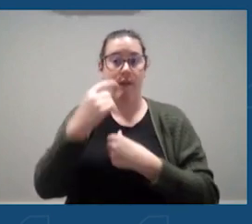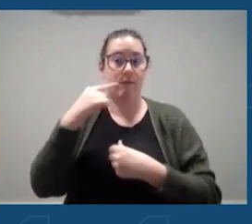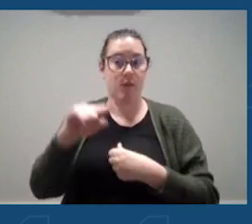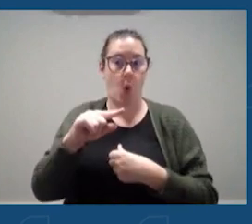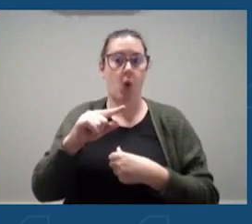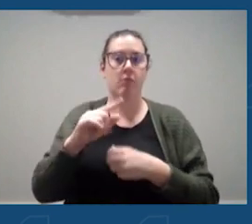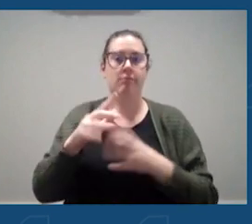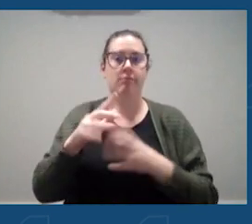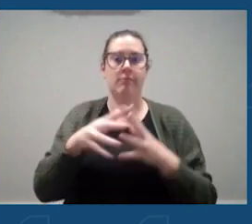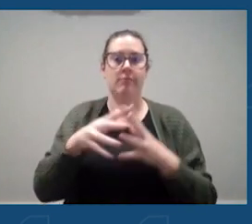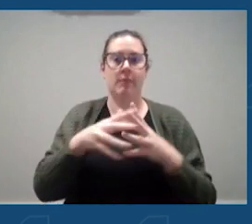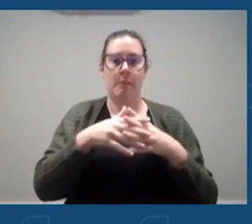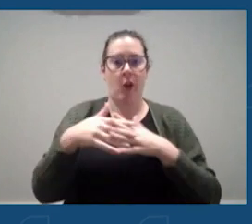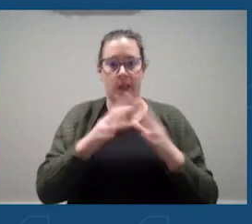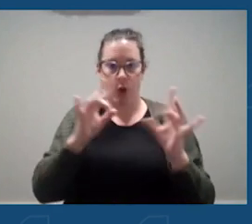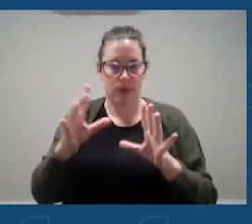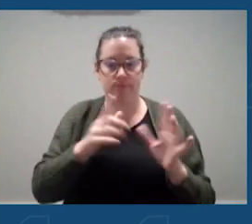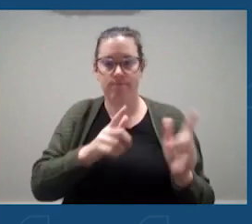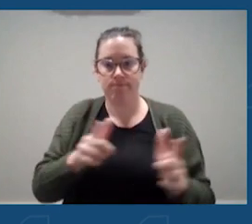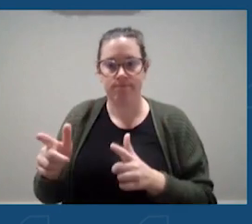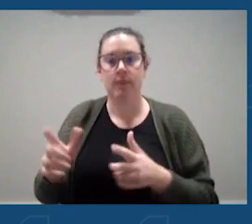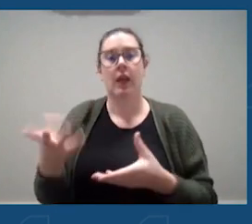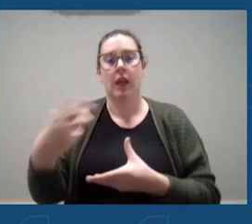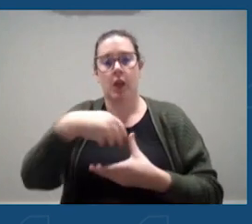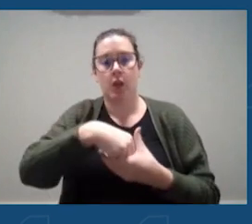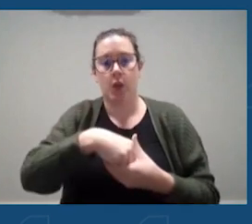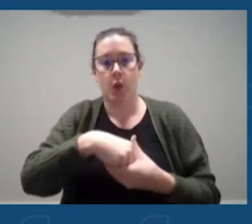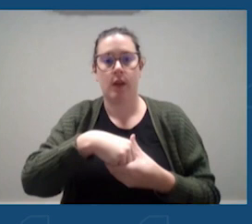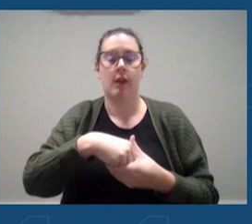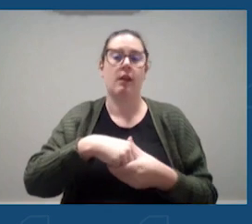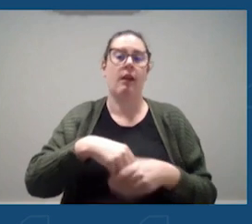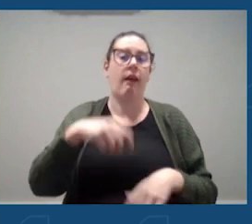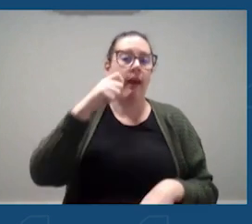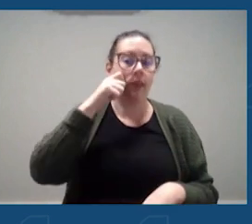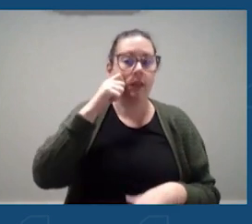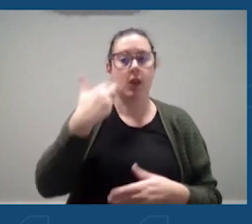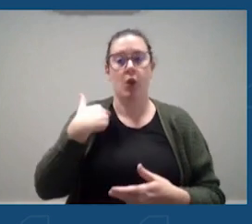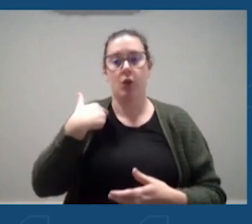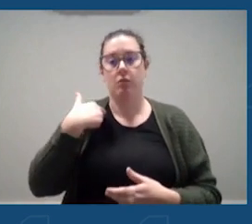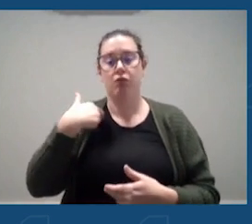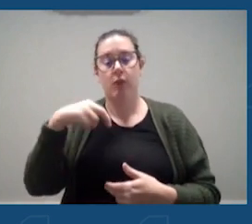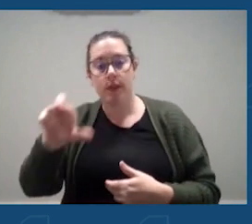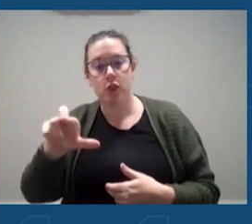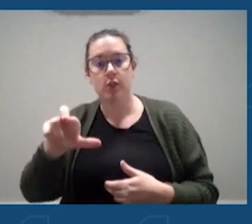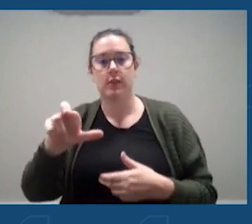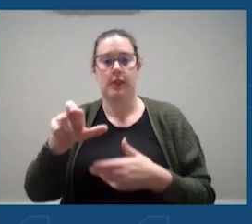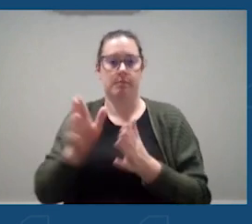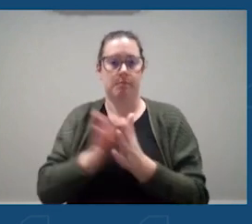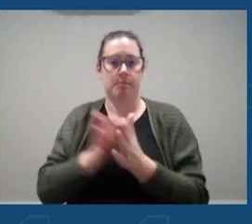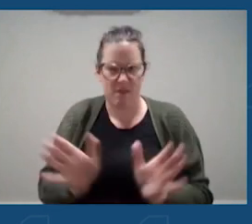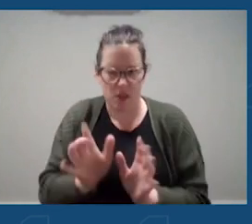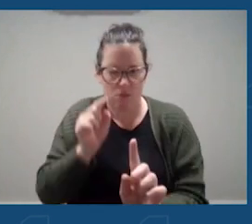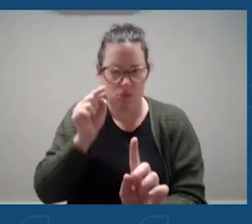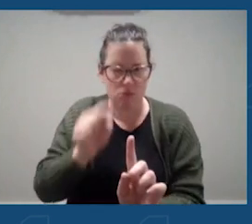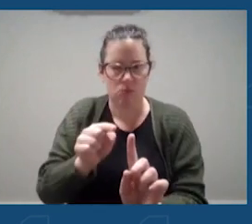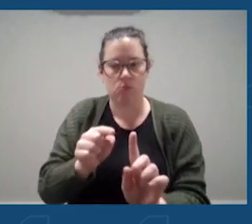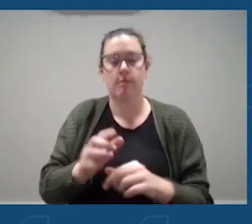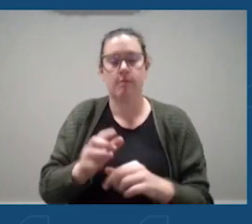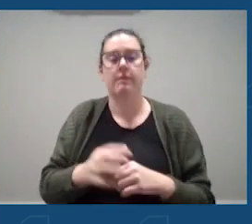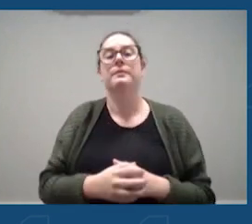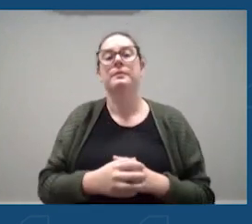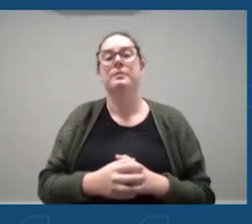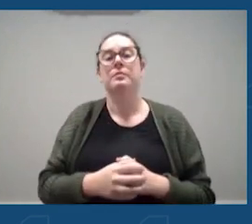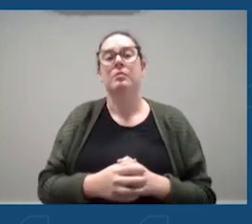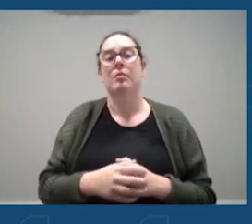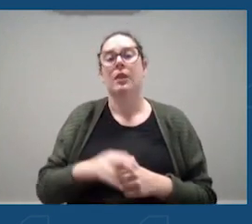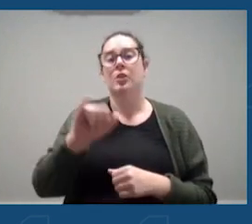those that are ethnically, religiously, or racially motivated. I directed the head of Homeland Security, Commissioner Jackie Bray, who's doing an